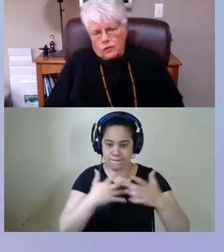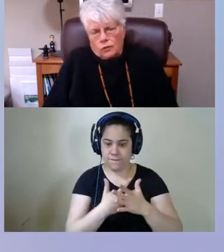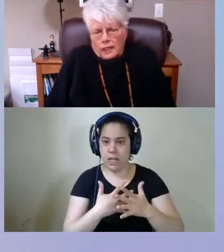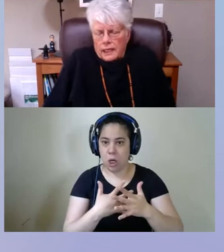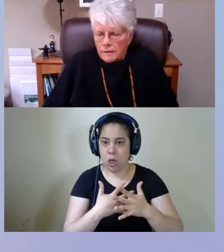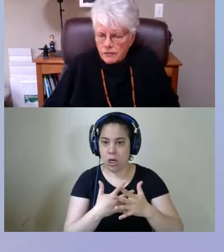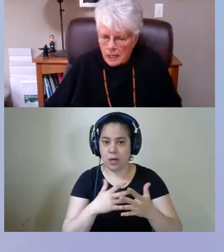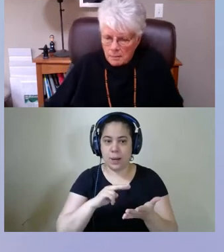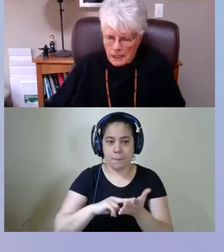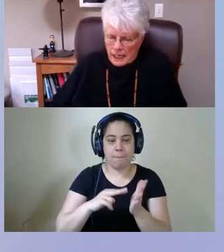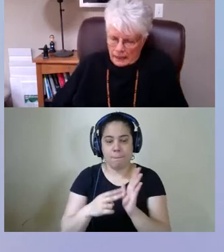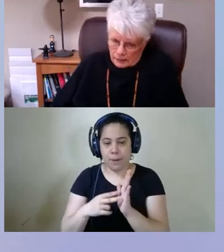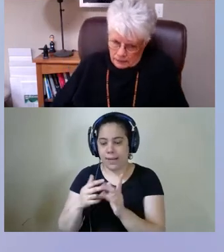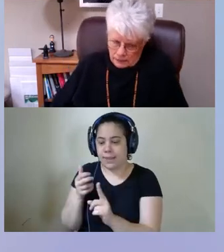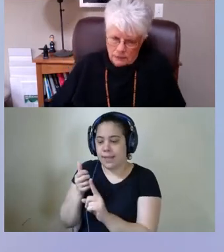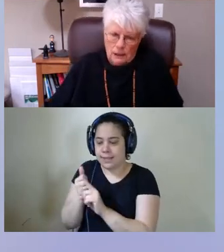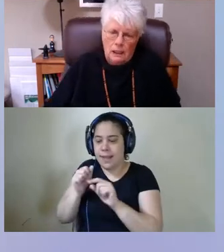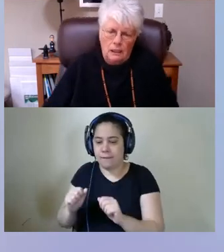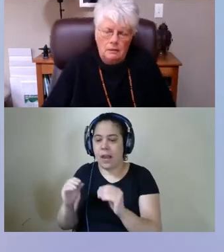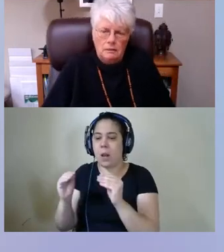Okay. So looking at the same data